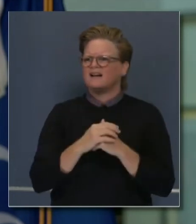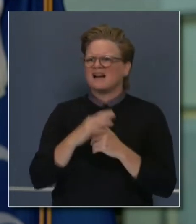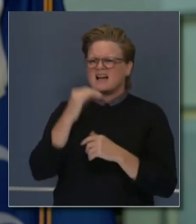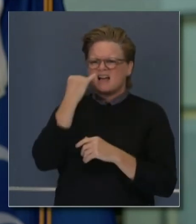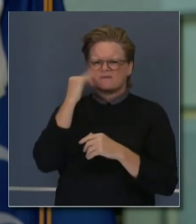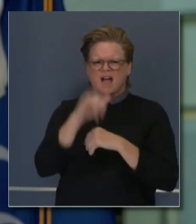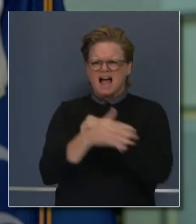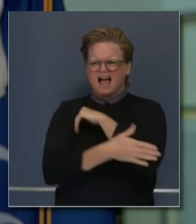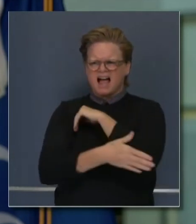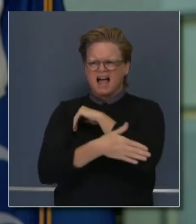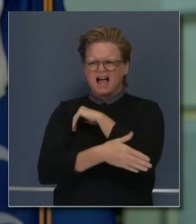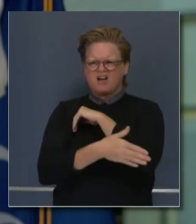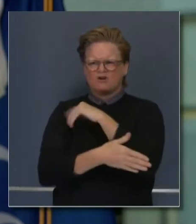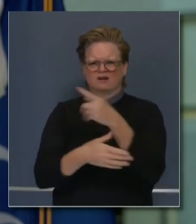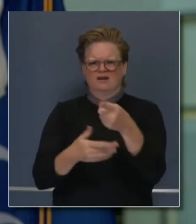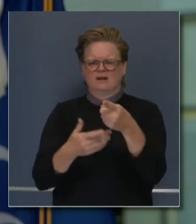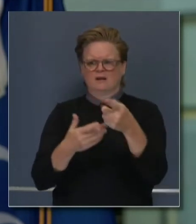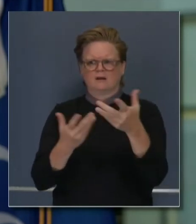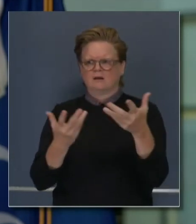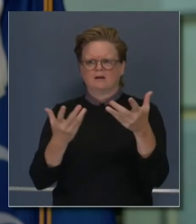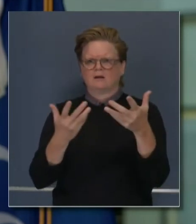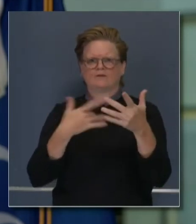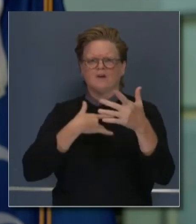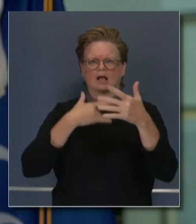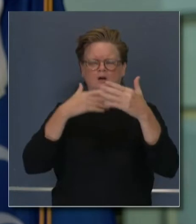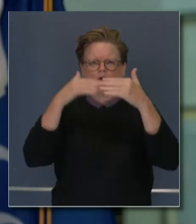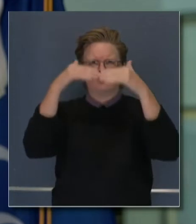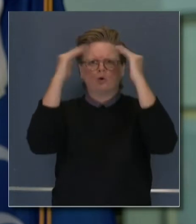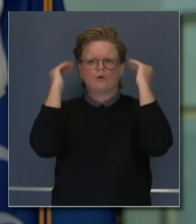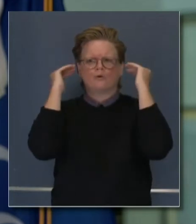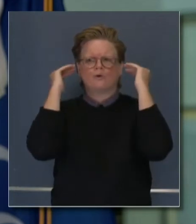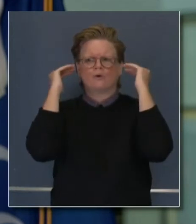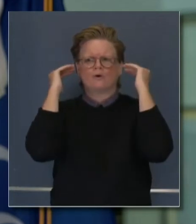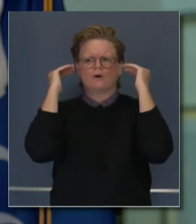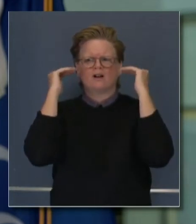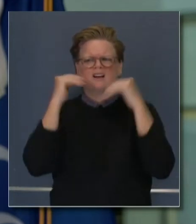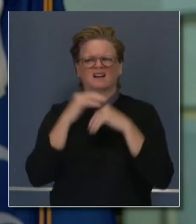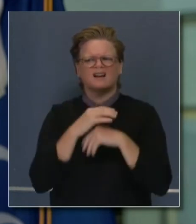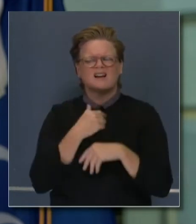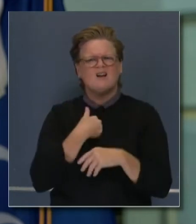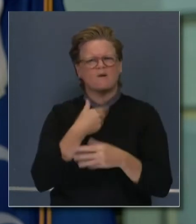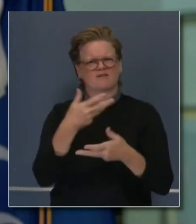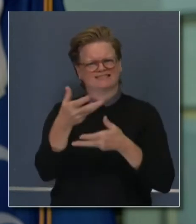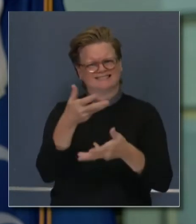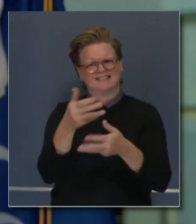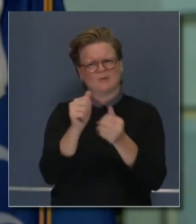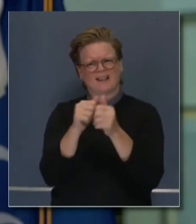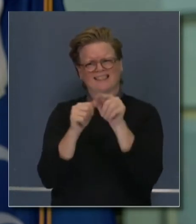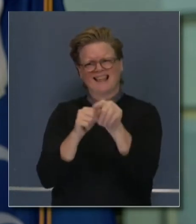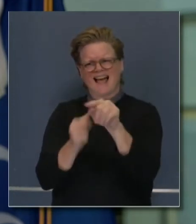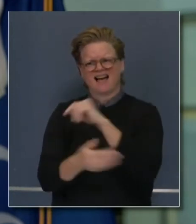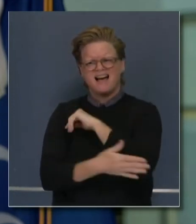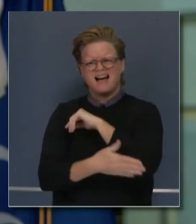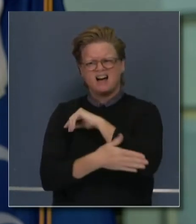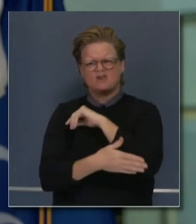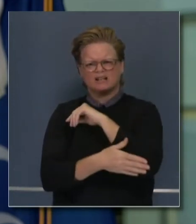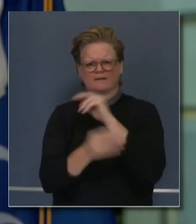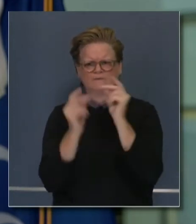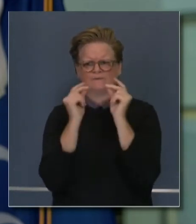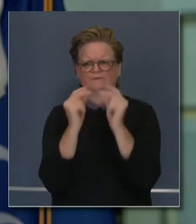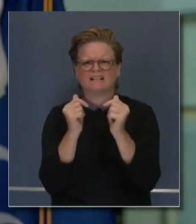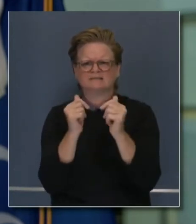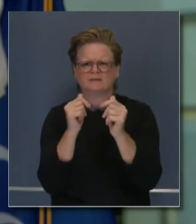that across many communities, we will work with that county to make more immediate changes and pause